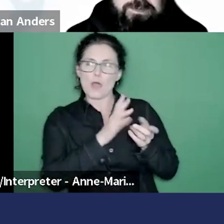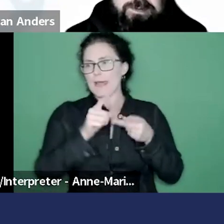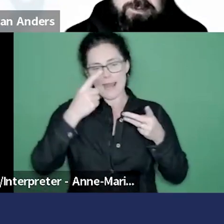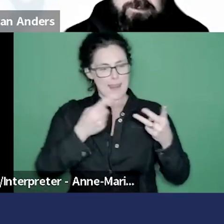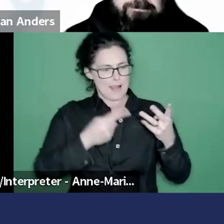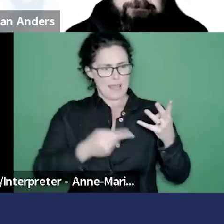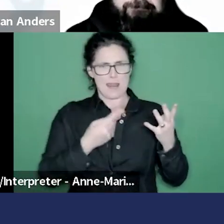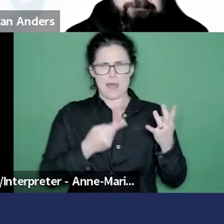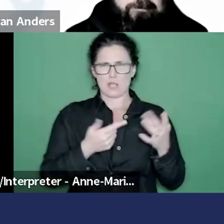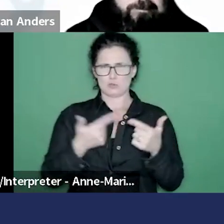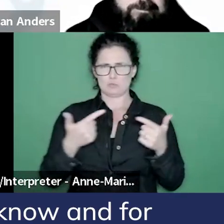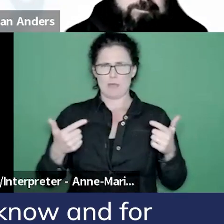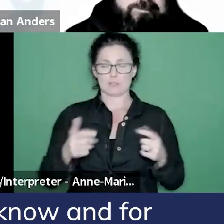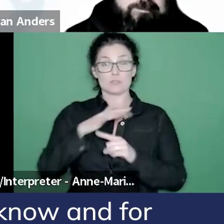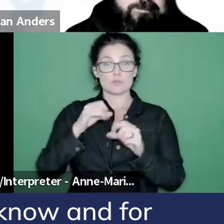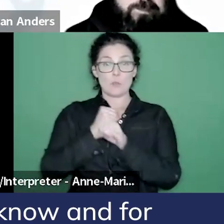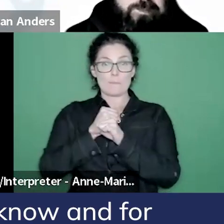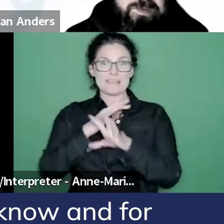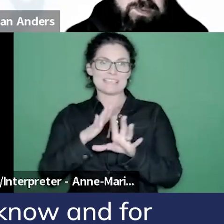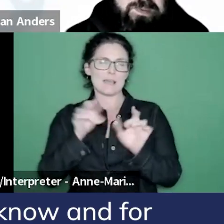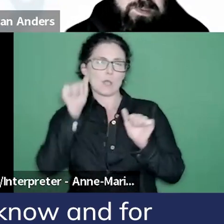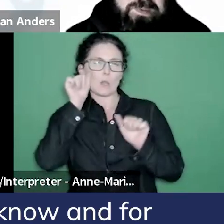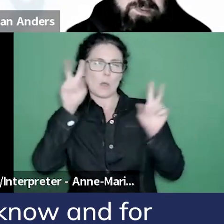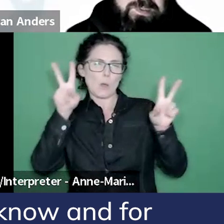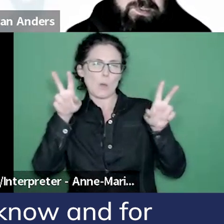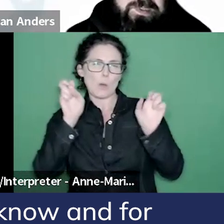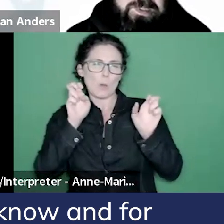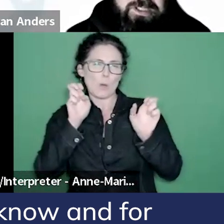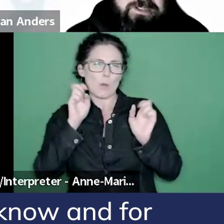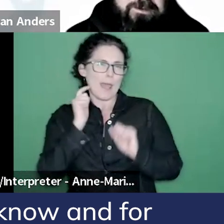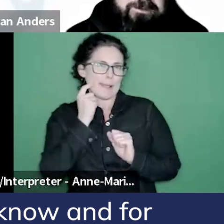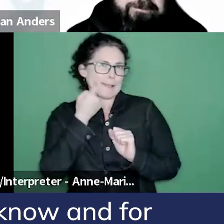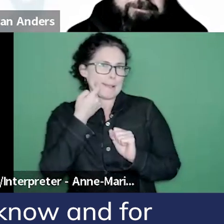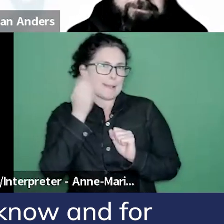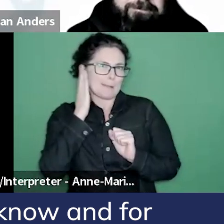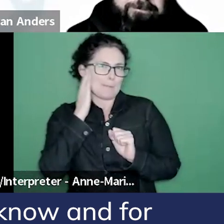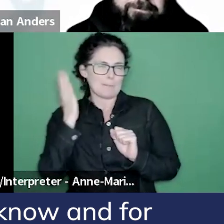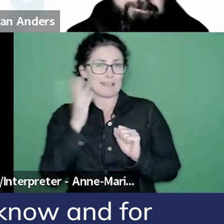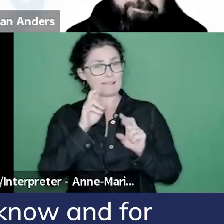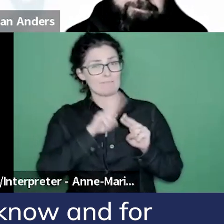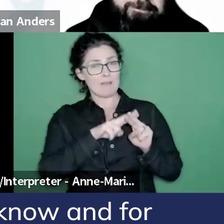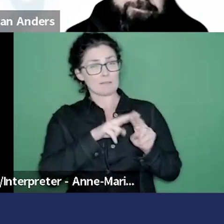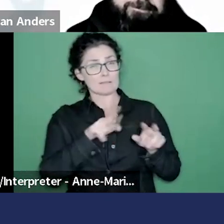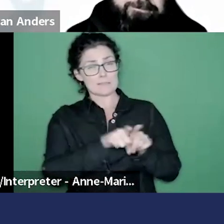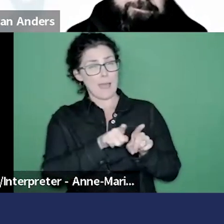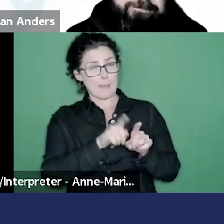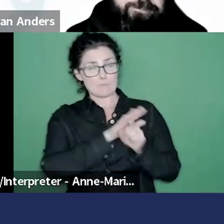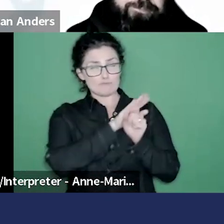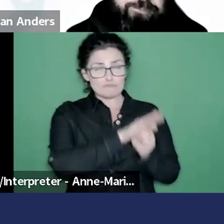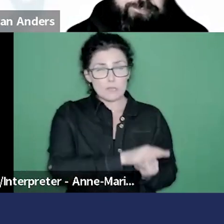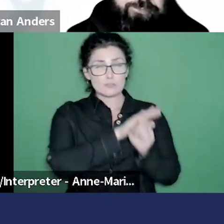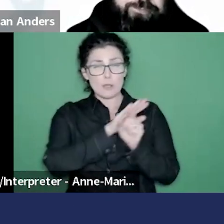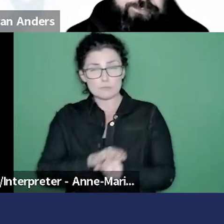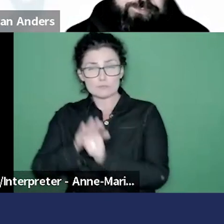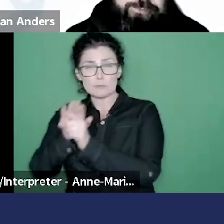and social media, the yummy mummy, and and for dads as well, there's a lot of pressure, and it's